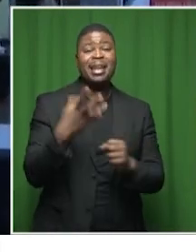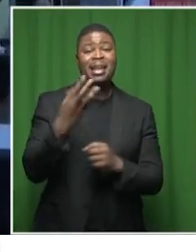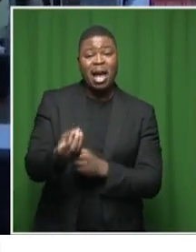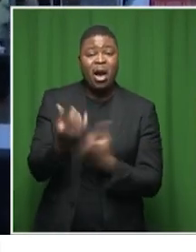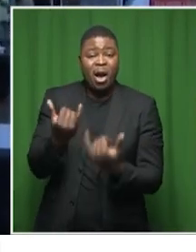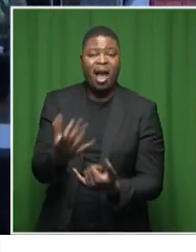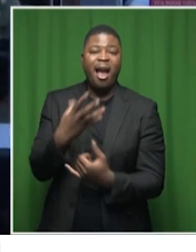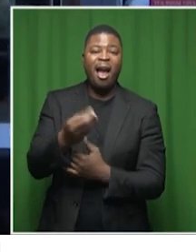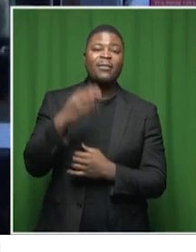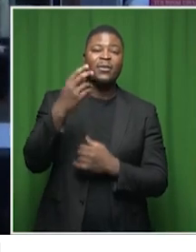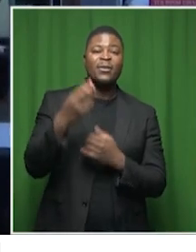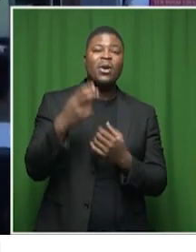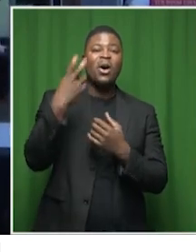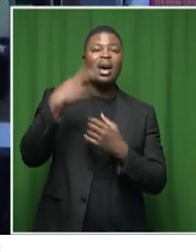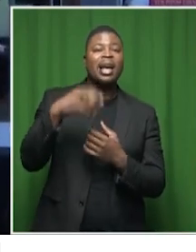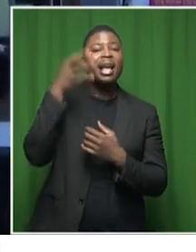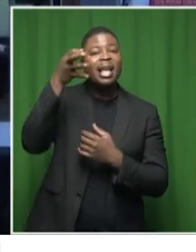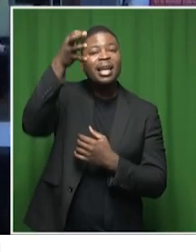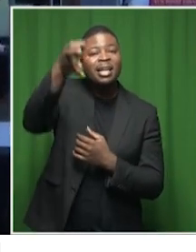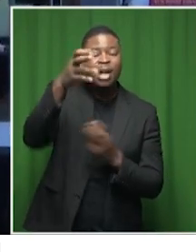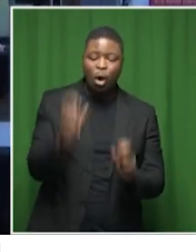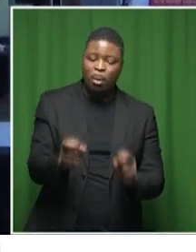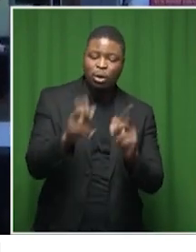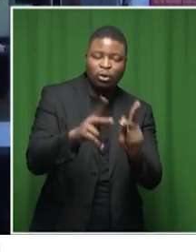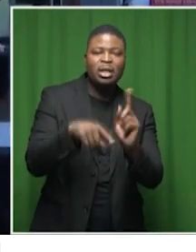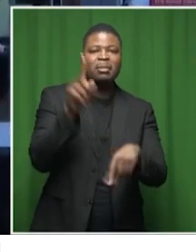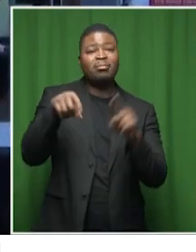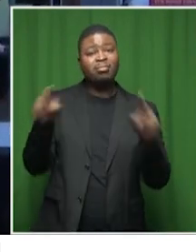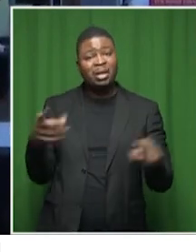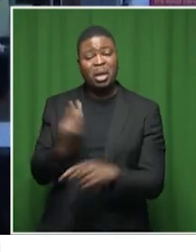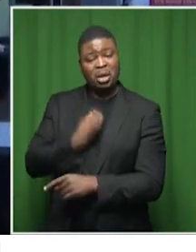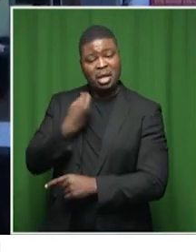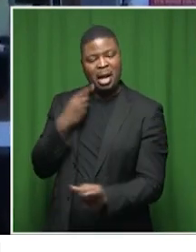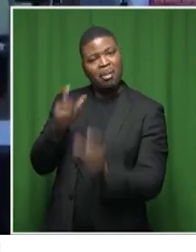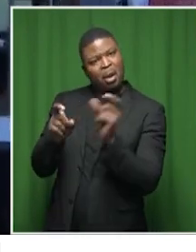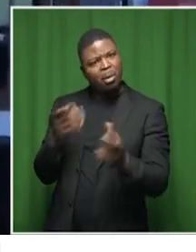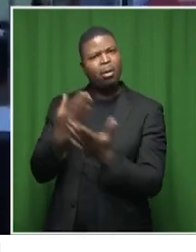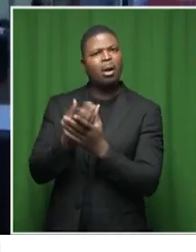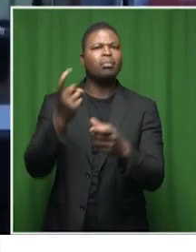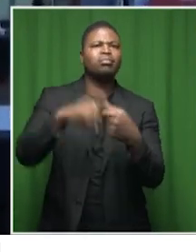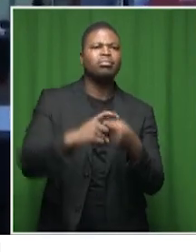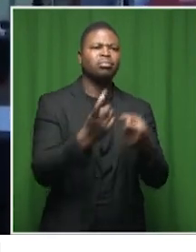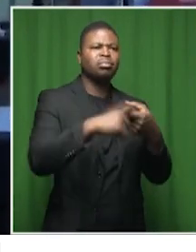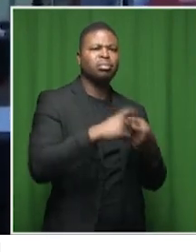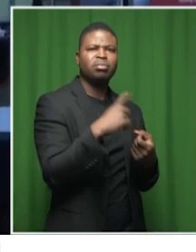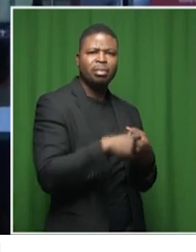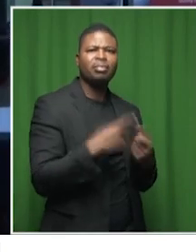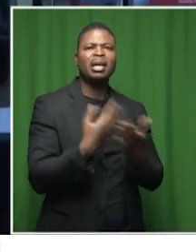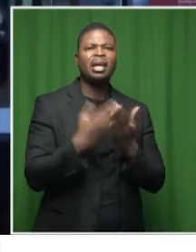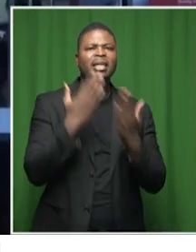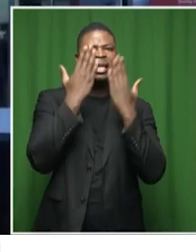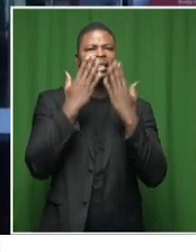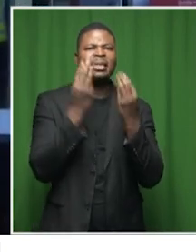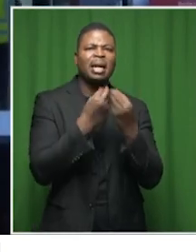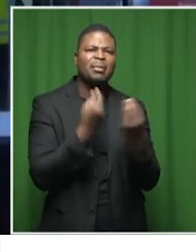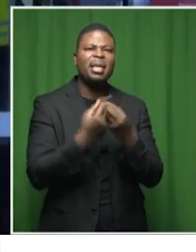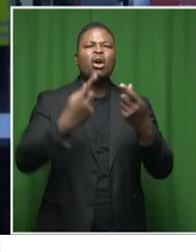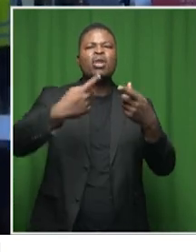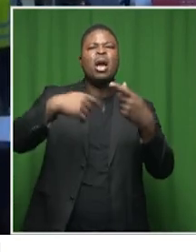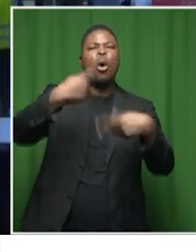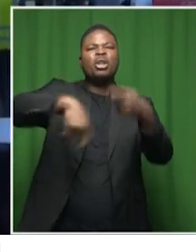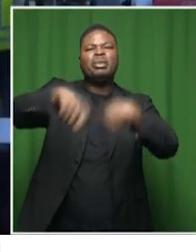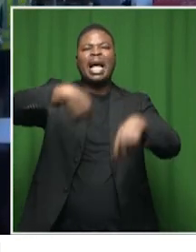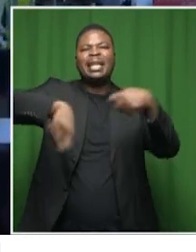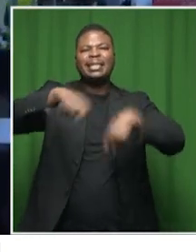and opportunities that await the youth if they do indeed want to come and study something in the hospitality industry. I